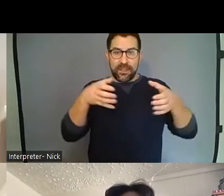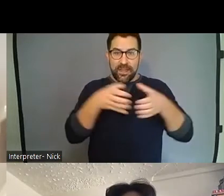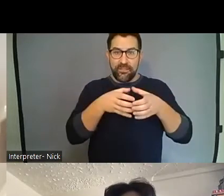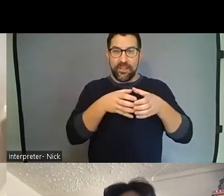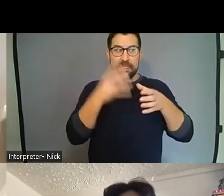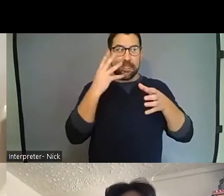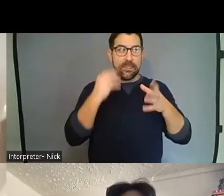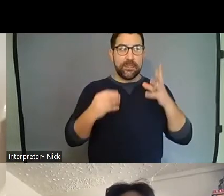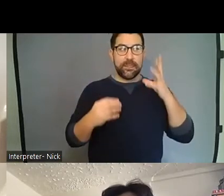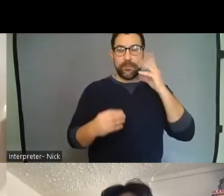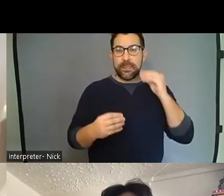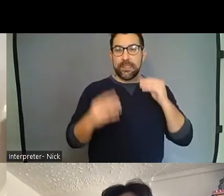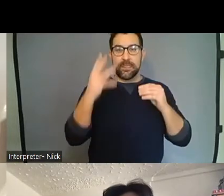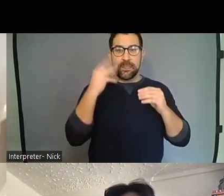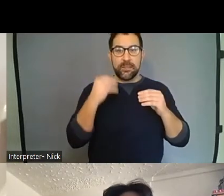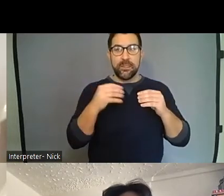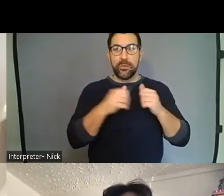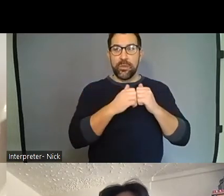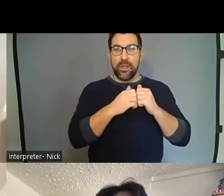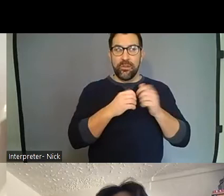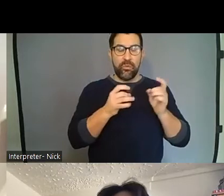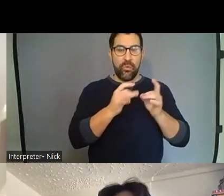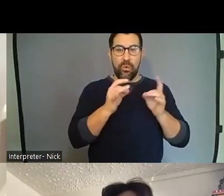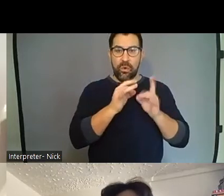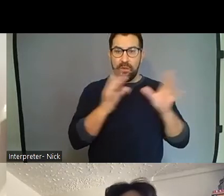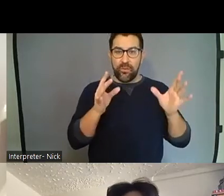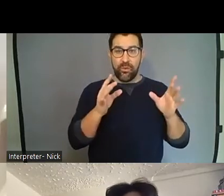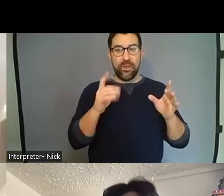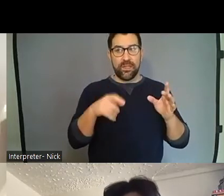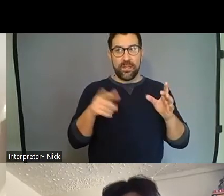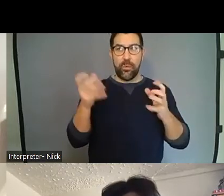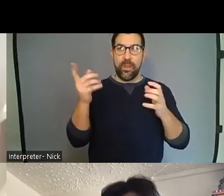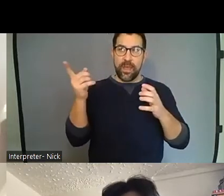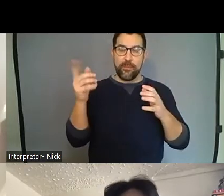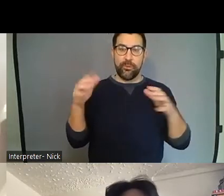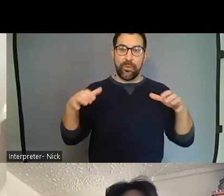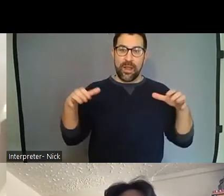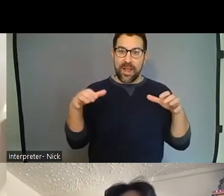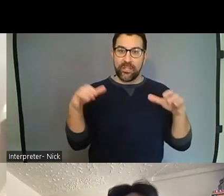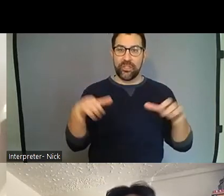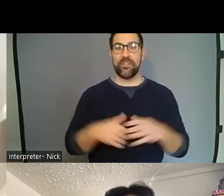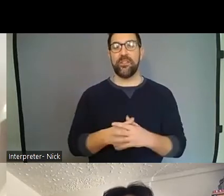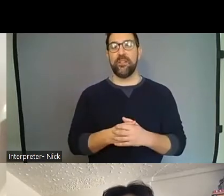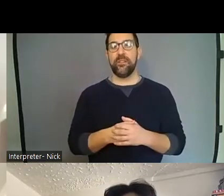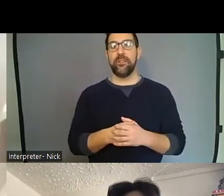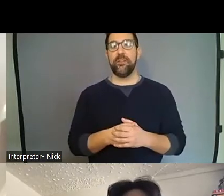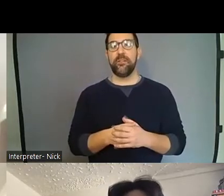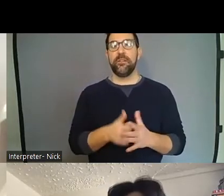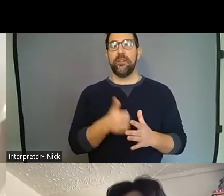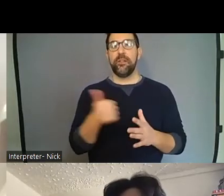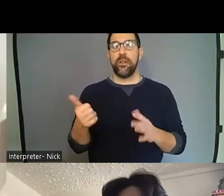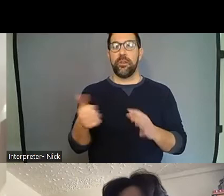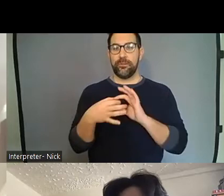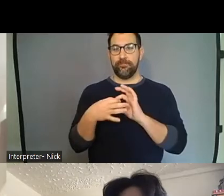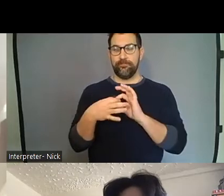experience that is horrifying and we need them to finally take action. another thing that really resonated with me, like just